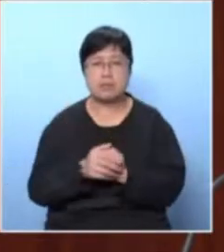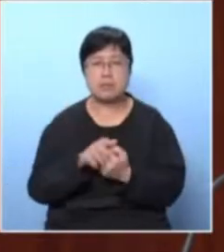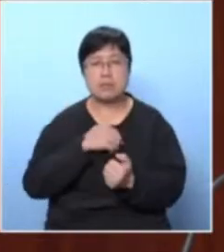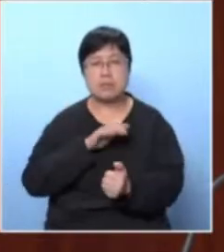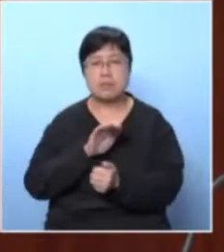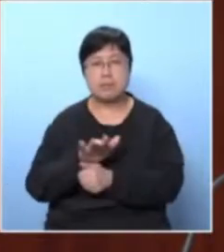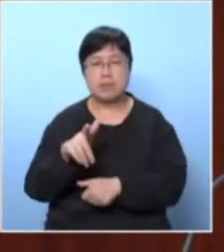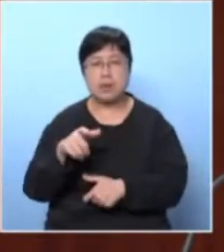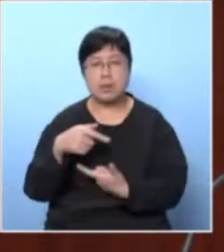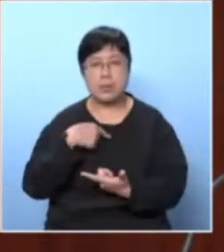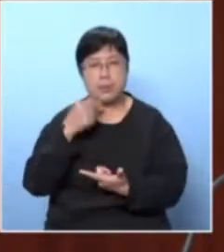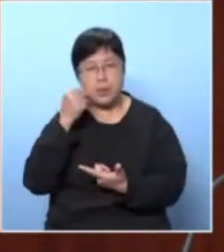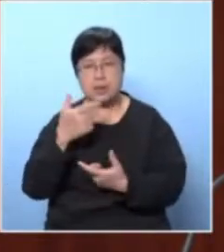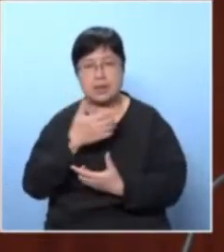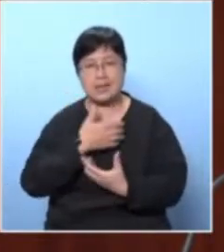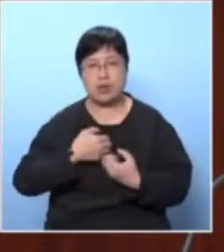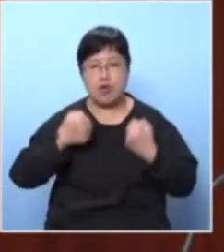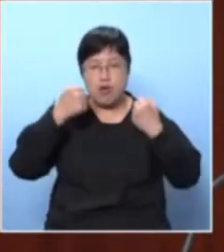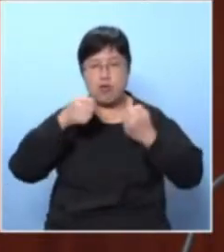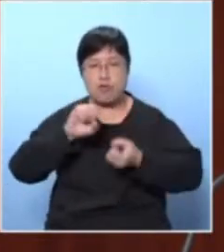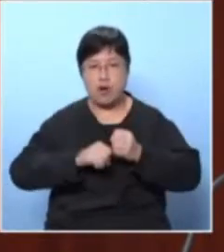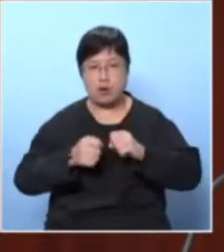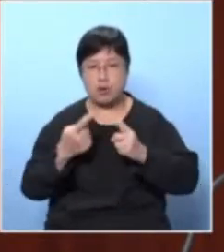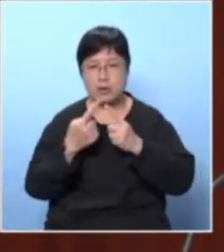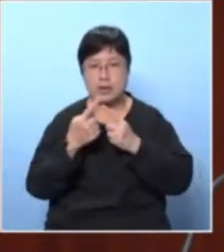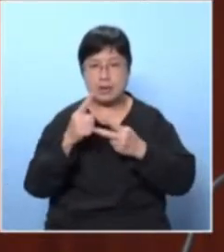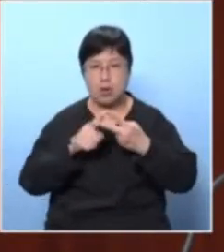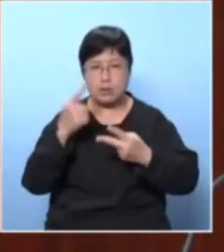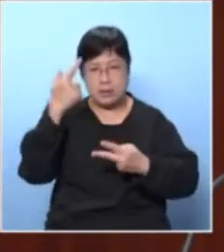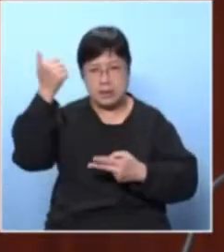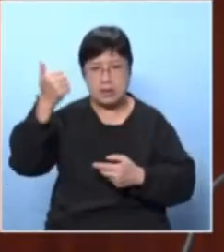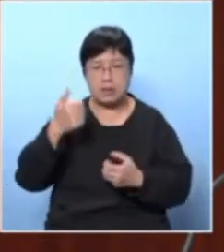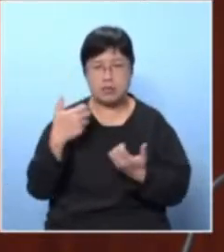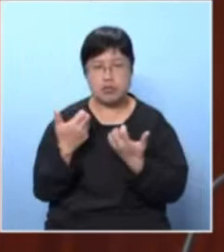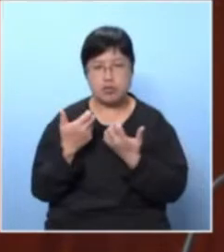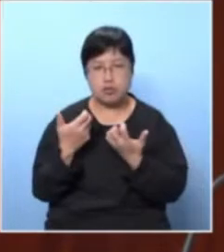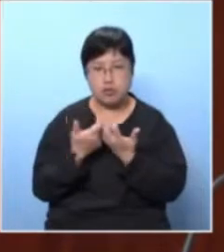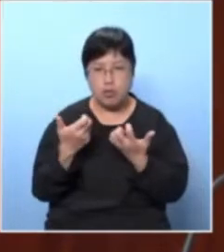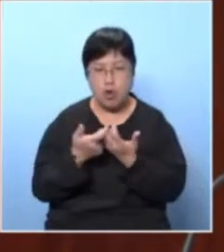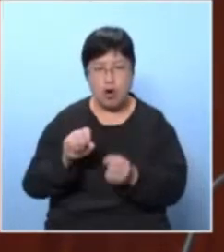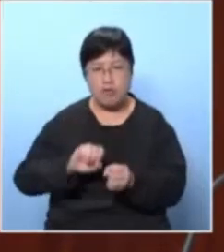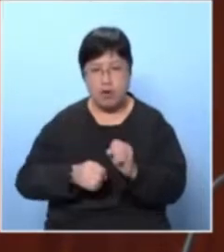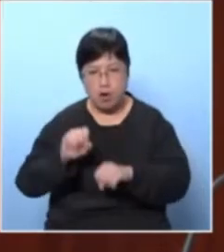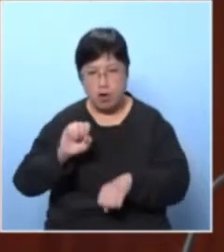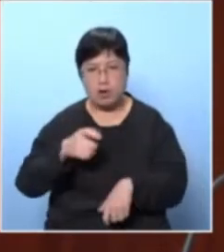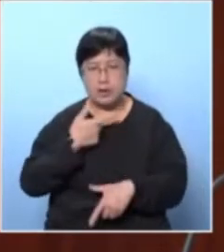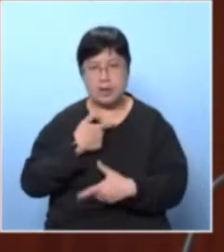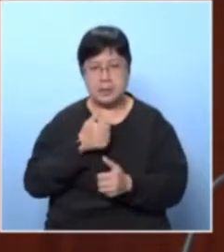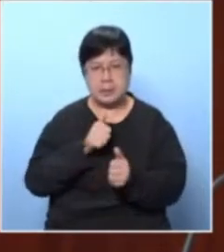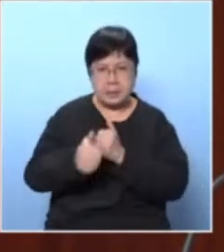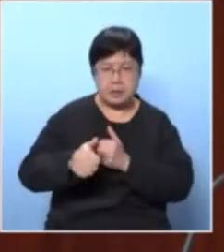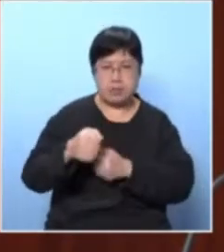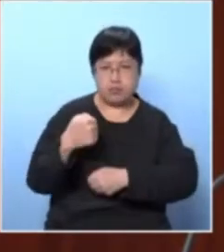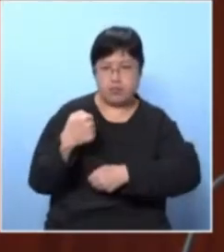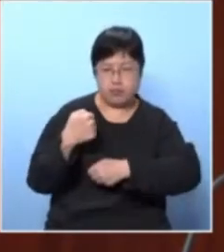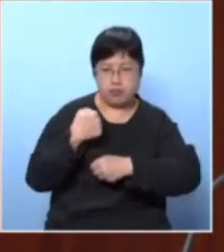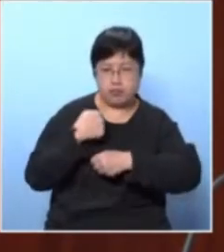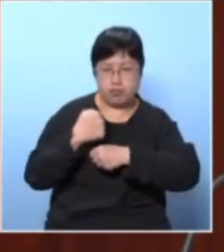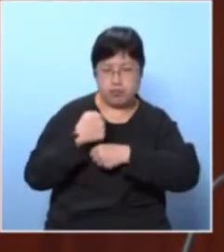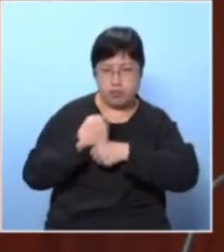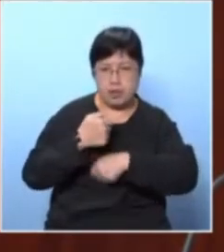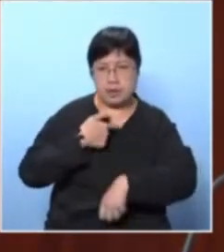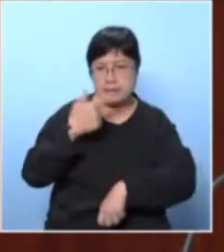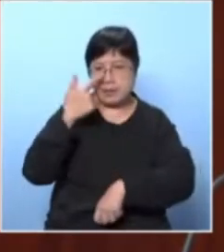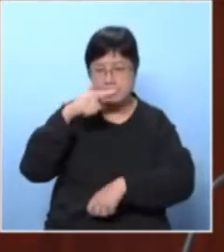industrialization, we will provide financial assistance for enterprises in the fields of life and health technologies, AI and data science,